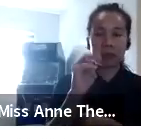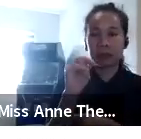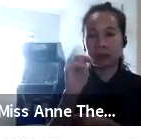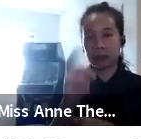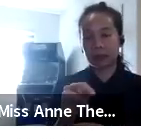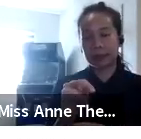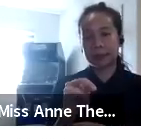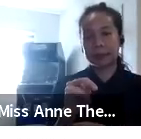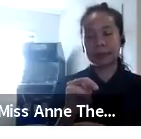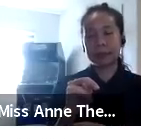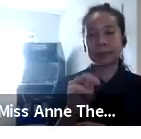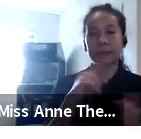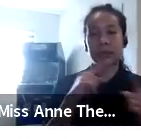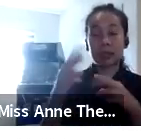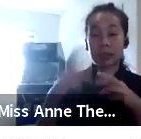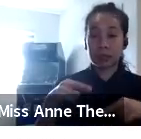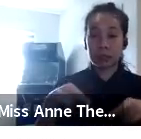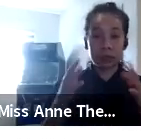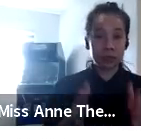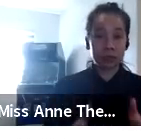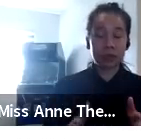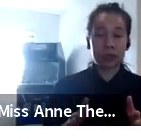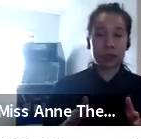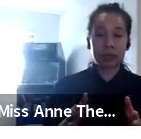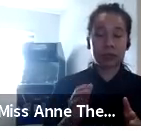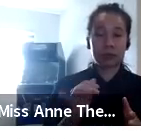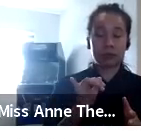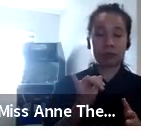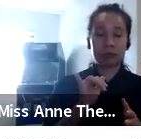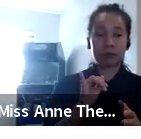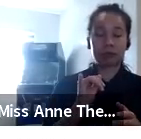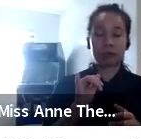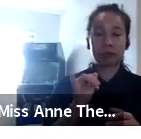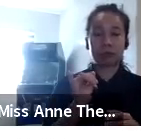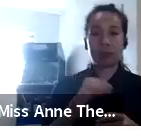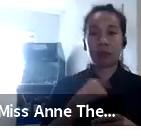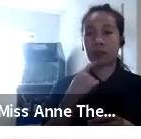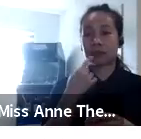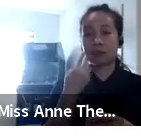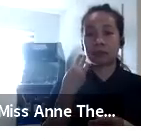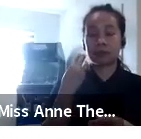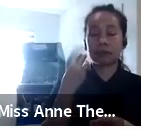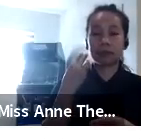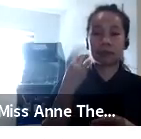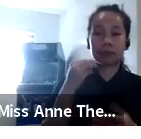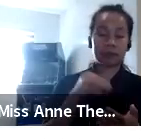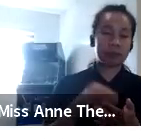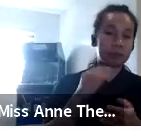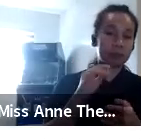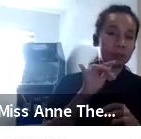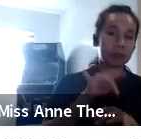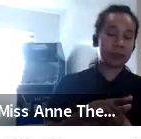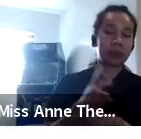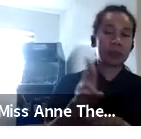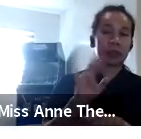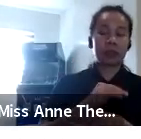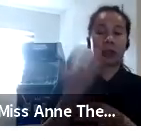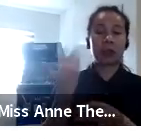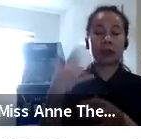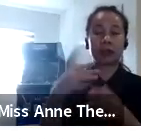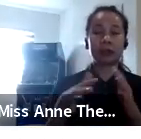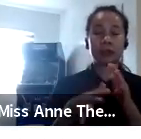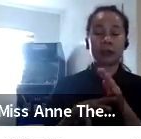As a researcher, as I have mentioned during the inauguration in the senior high school